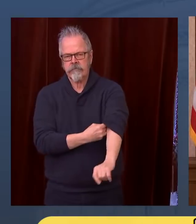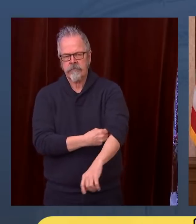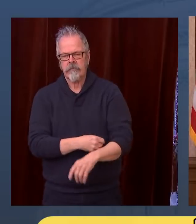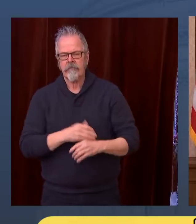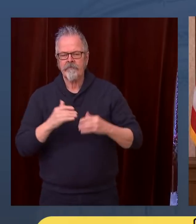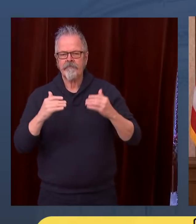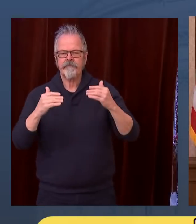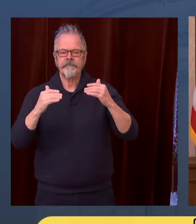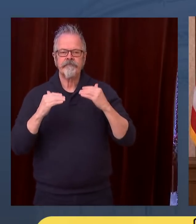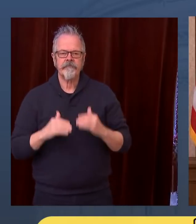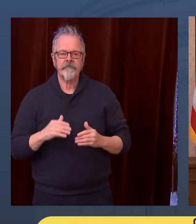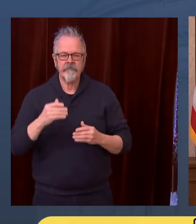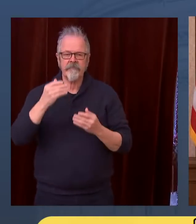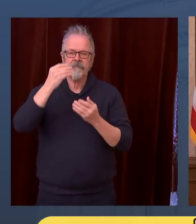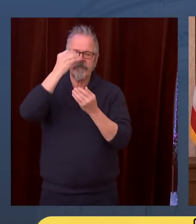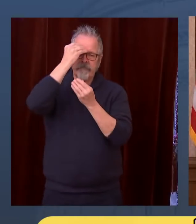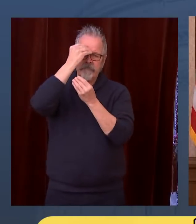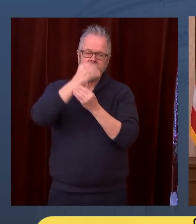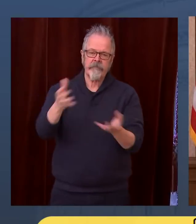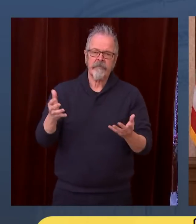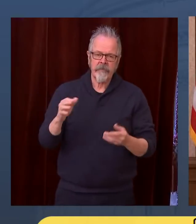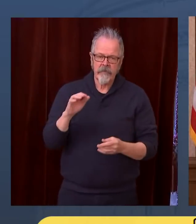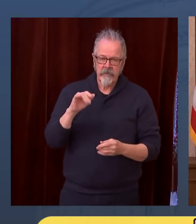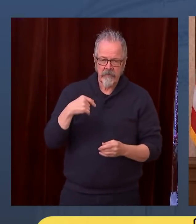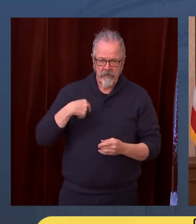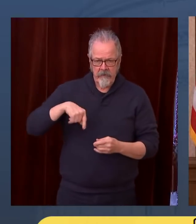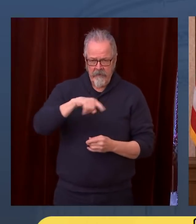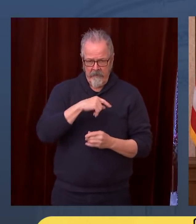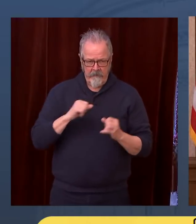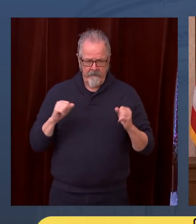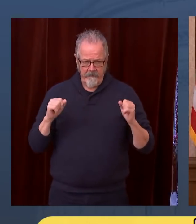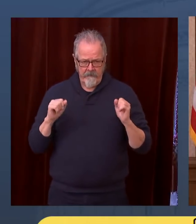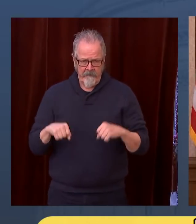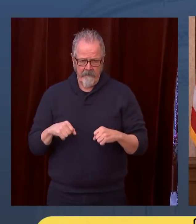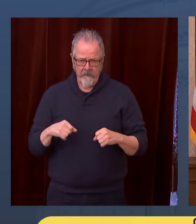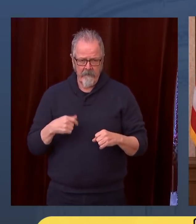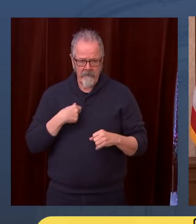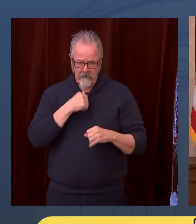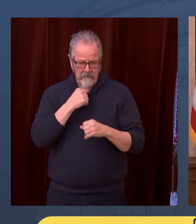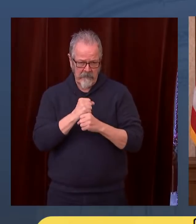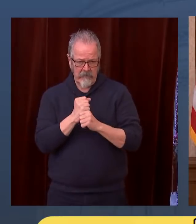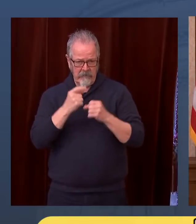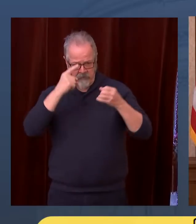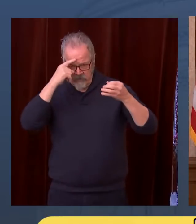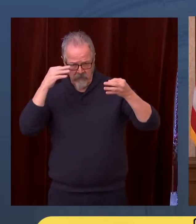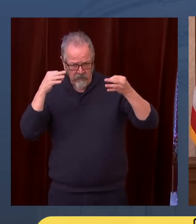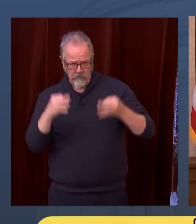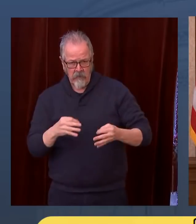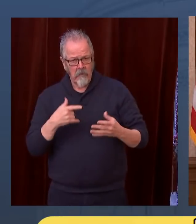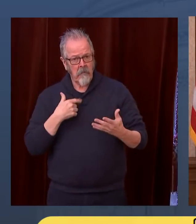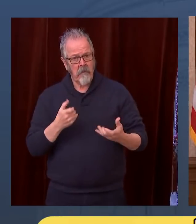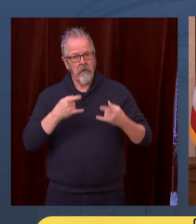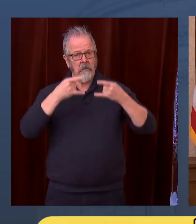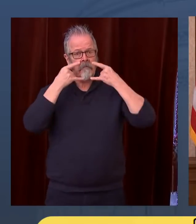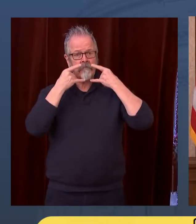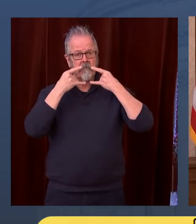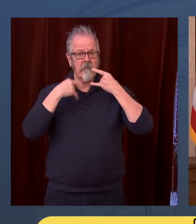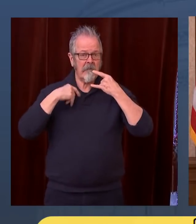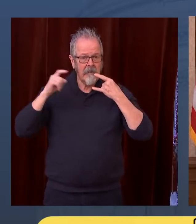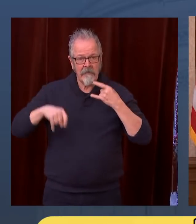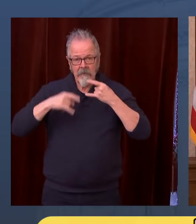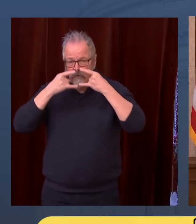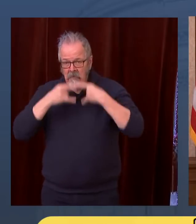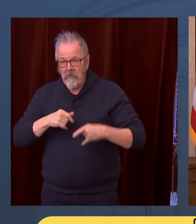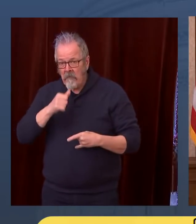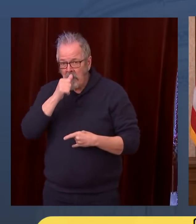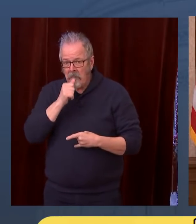be able to make their individual decisions about wearing masks after March 21st. You